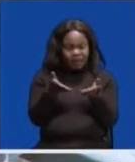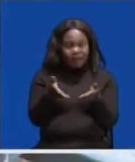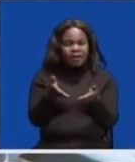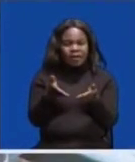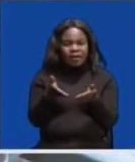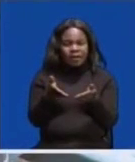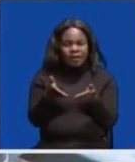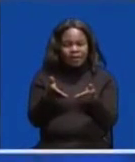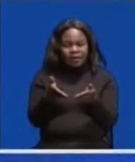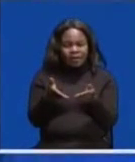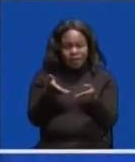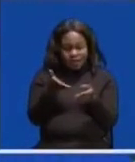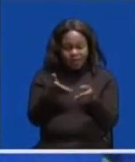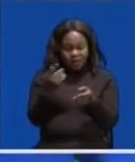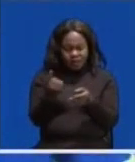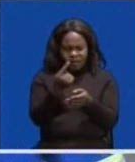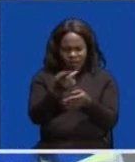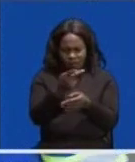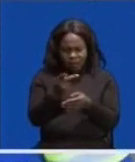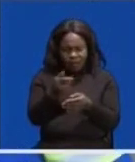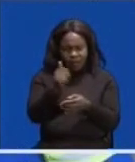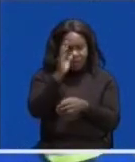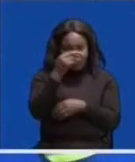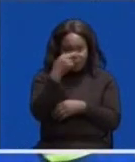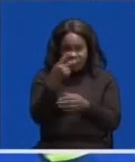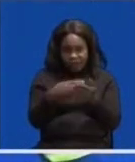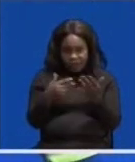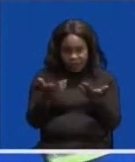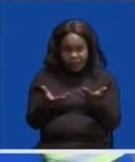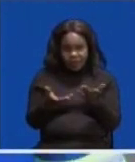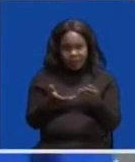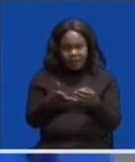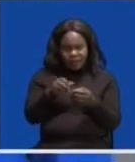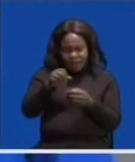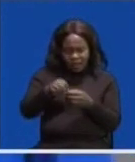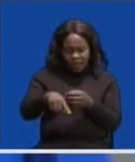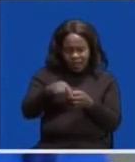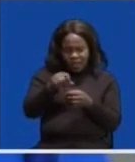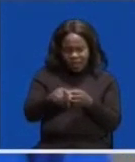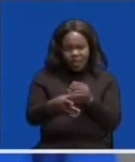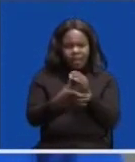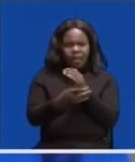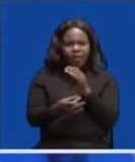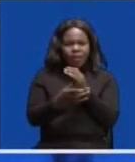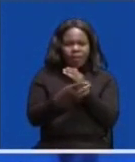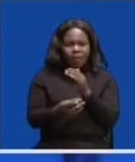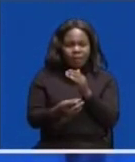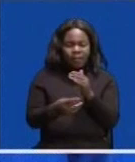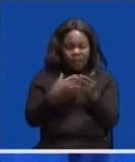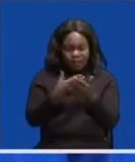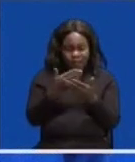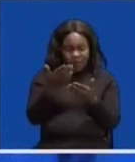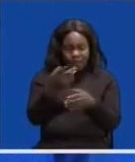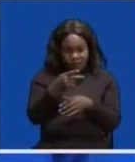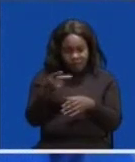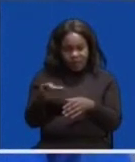condenser, where the only product you are going to see is petroleum dropping there. And our byproduct is methane